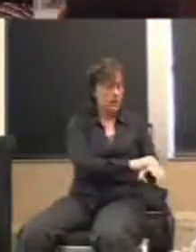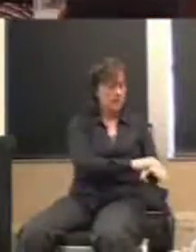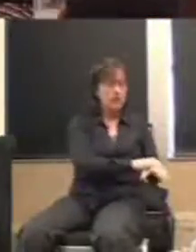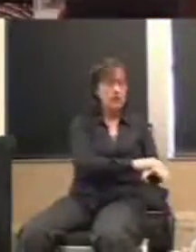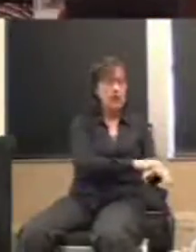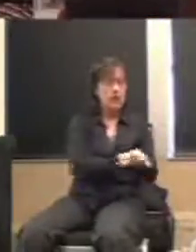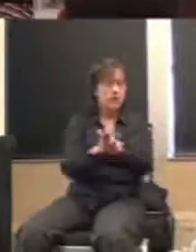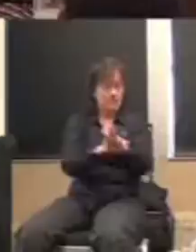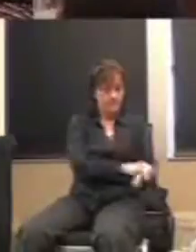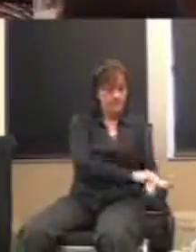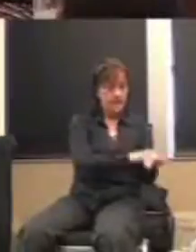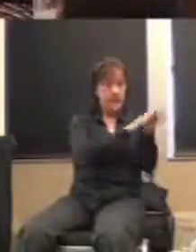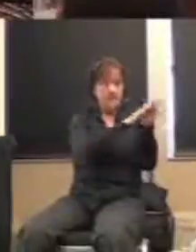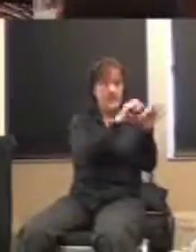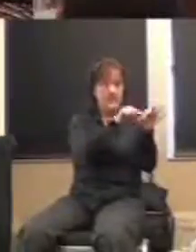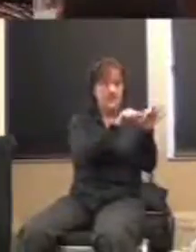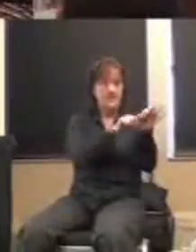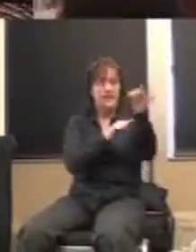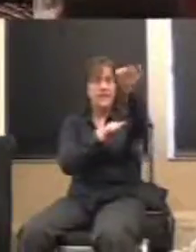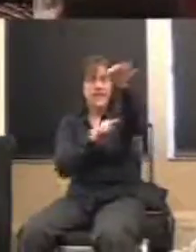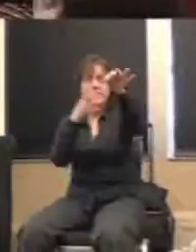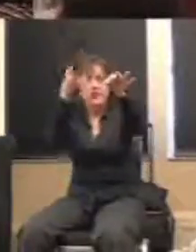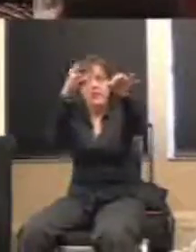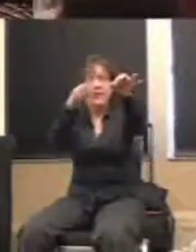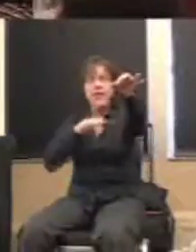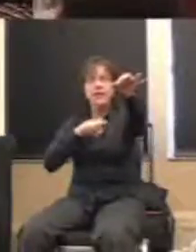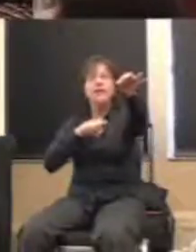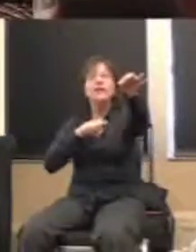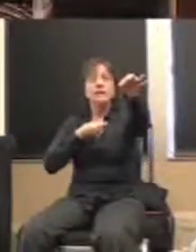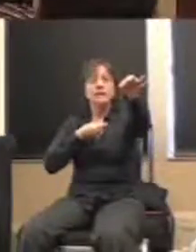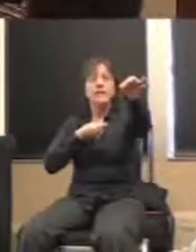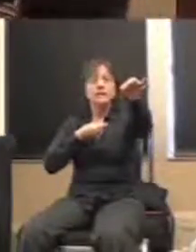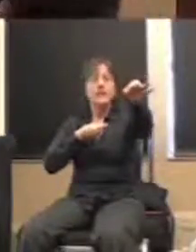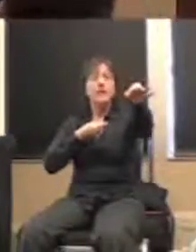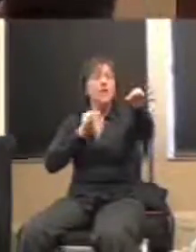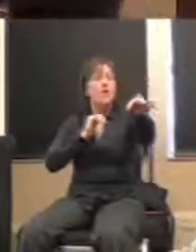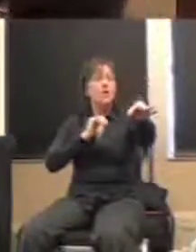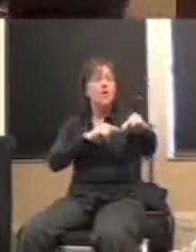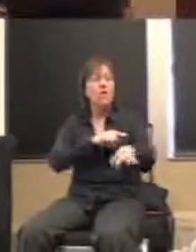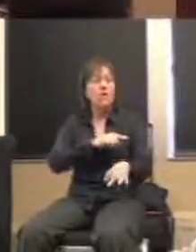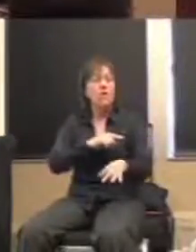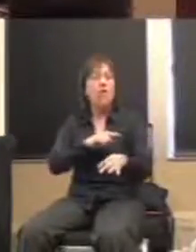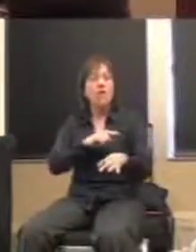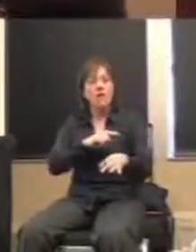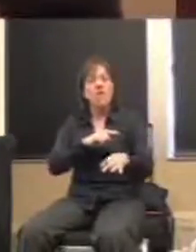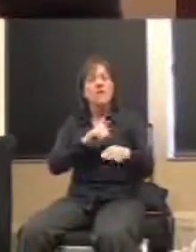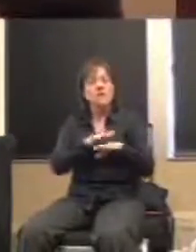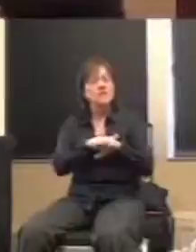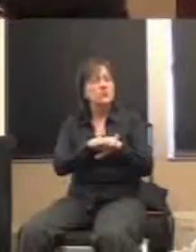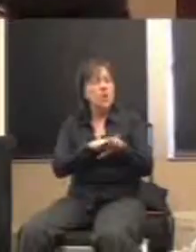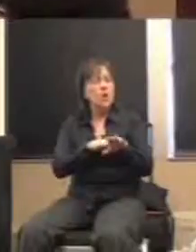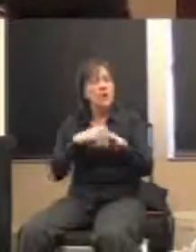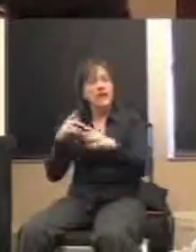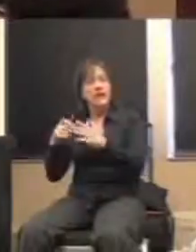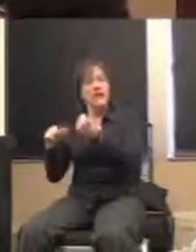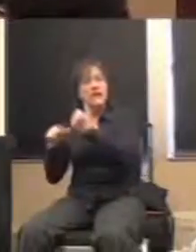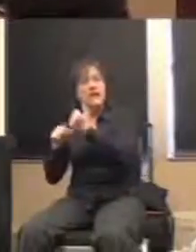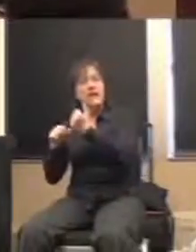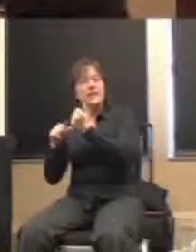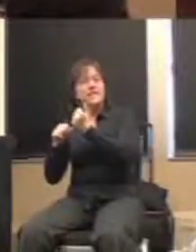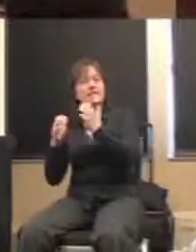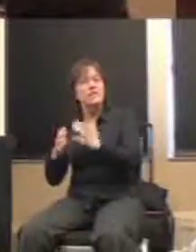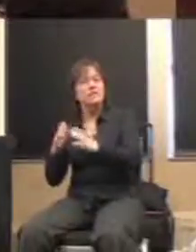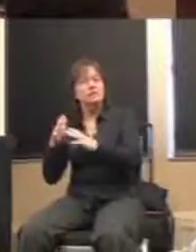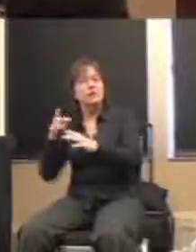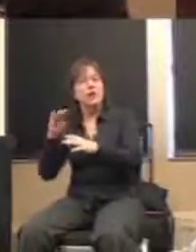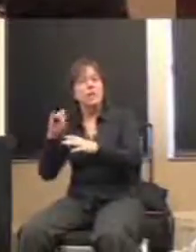over hand exchange the first couple of times. And then you start slowly fading your assistance, and maybe it's just